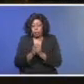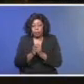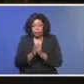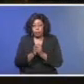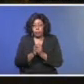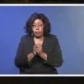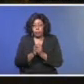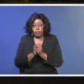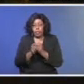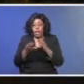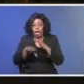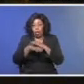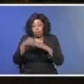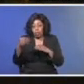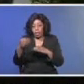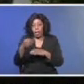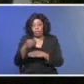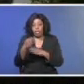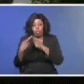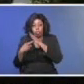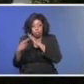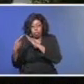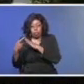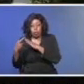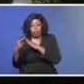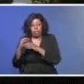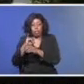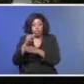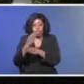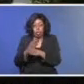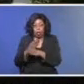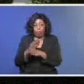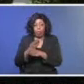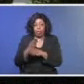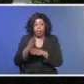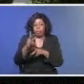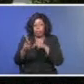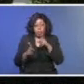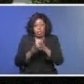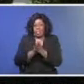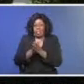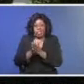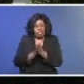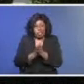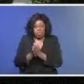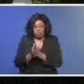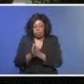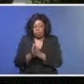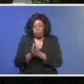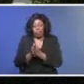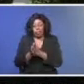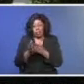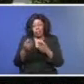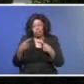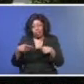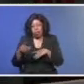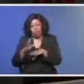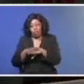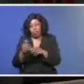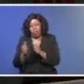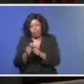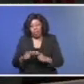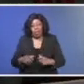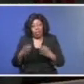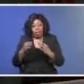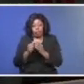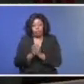says outside of resort and employment spaces, people are eager to just, get on with life. If